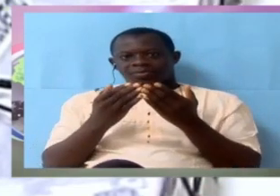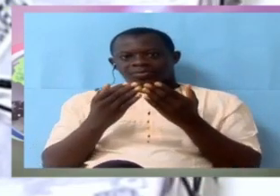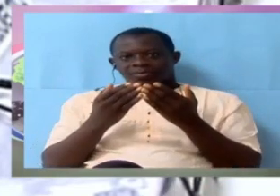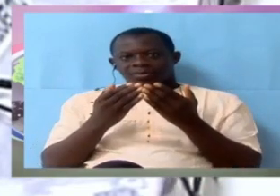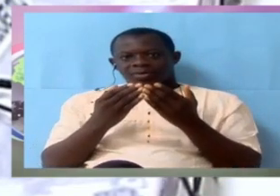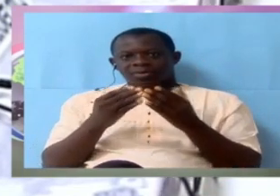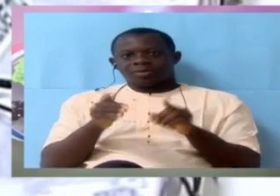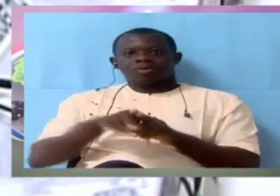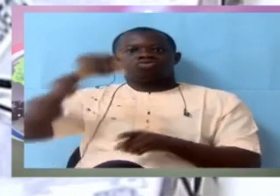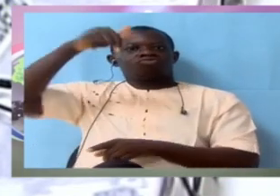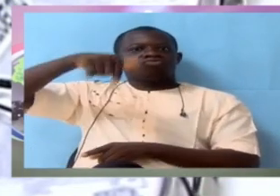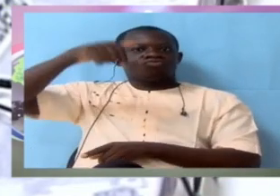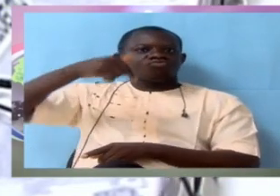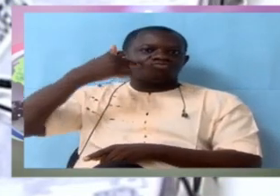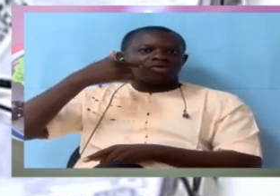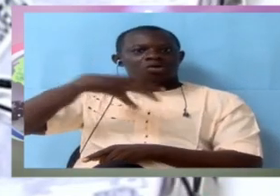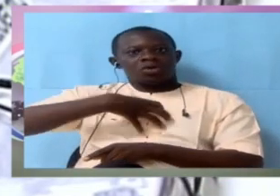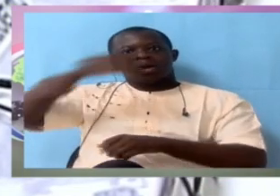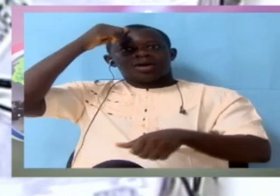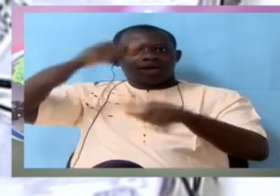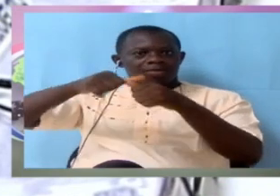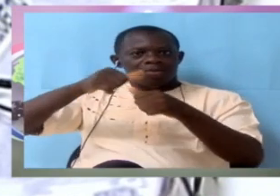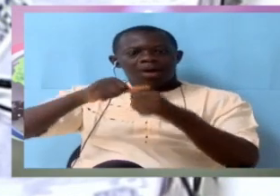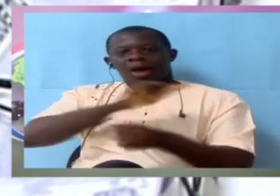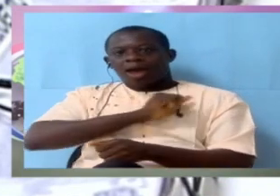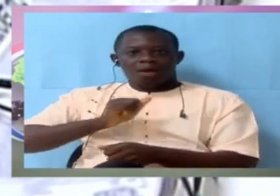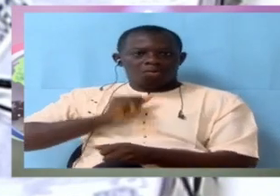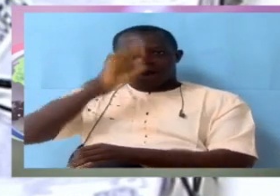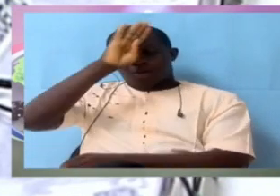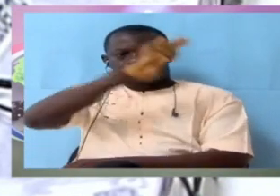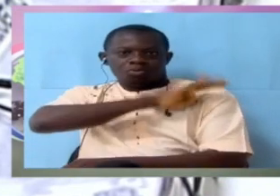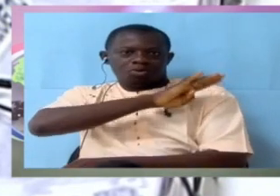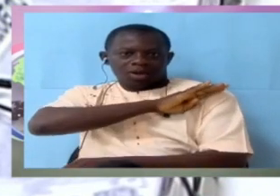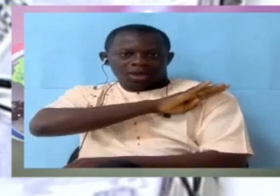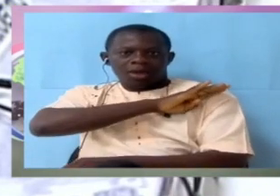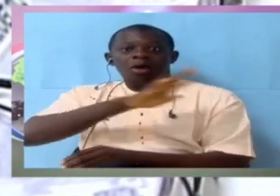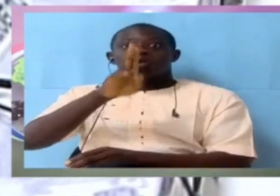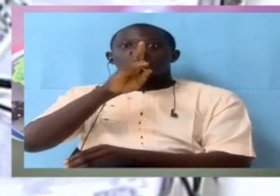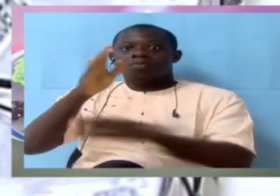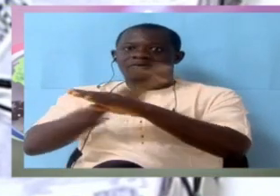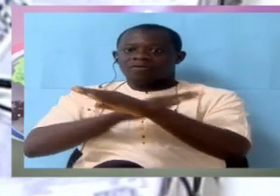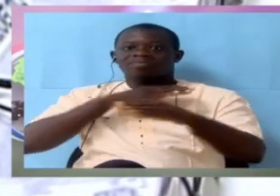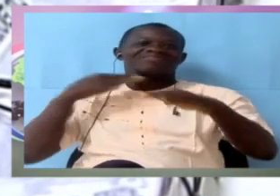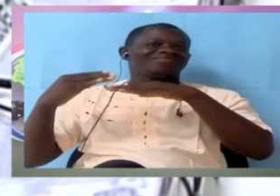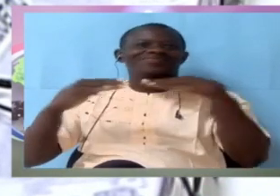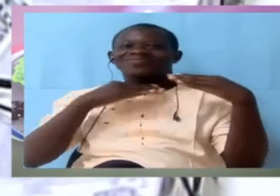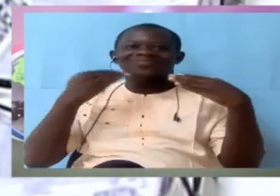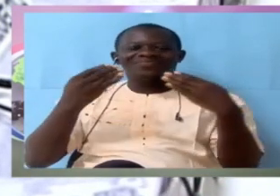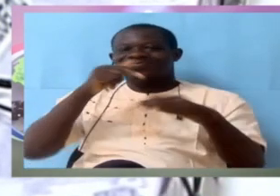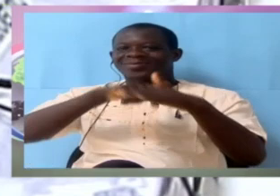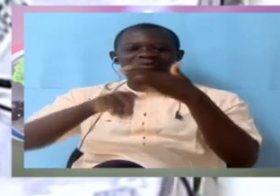Today we shall remember those our brothers who were murdered in cold blood.